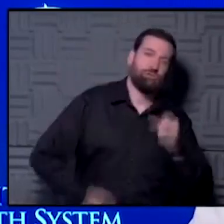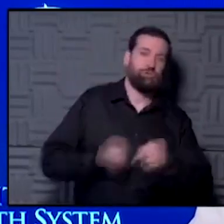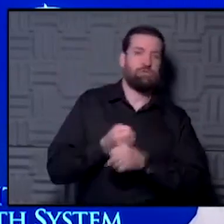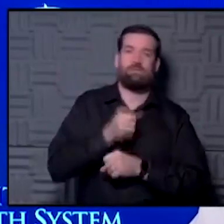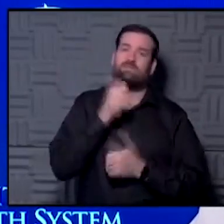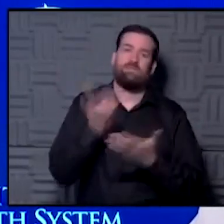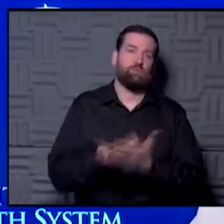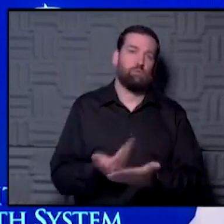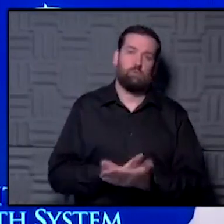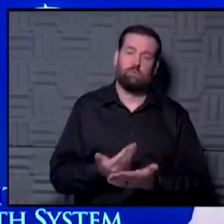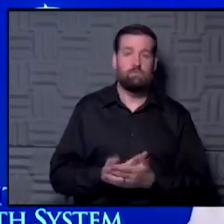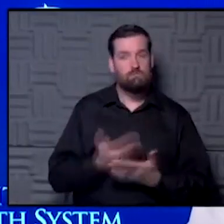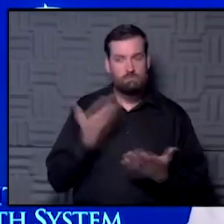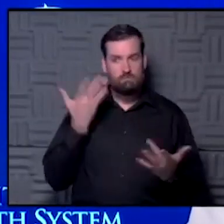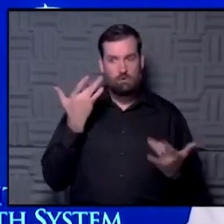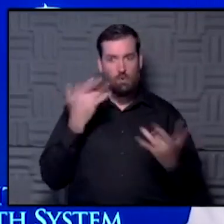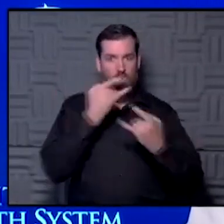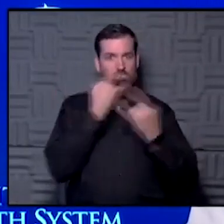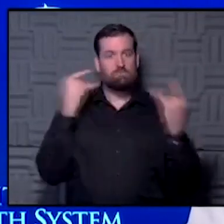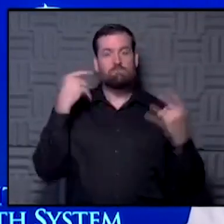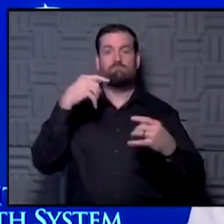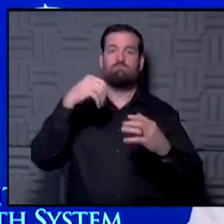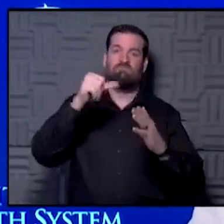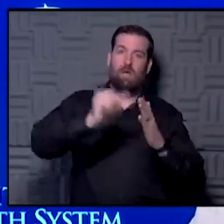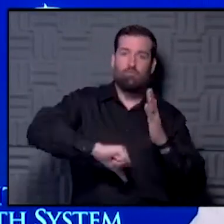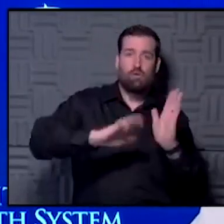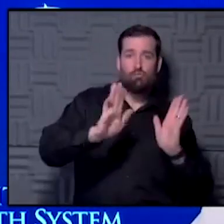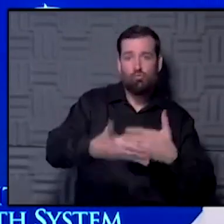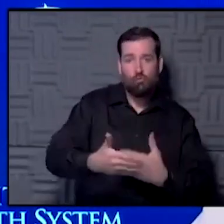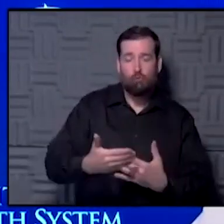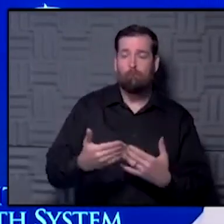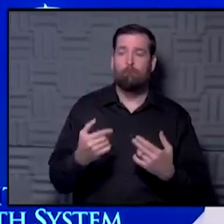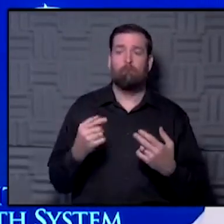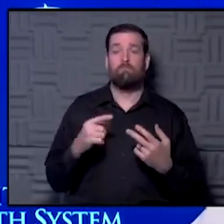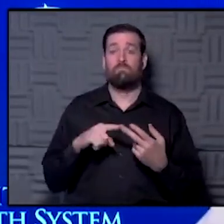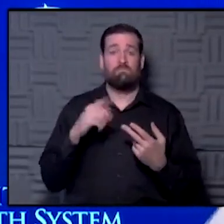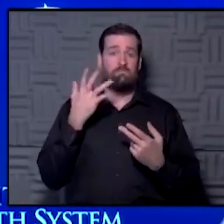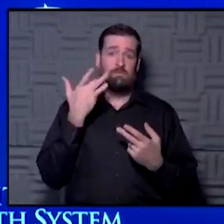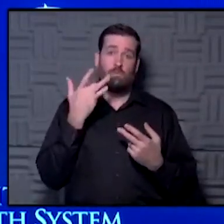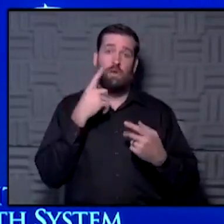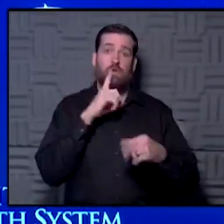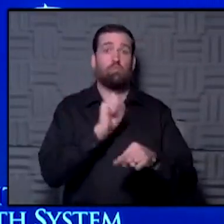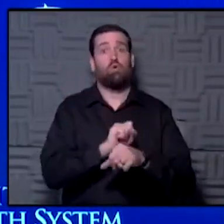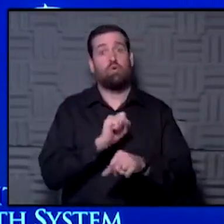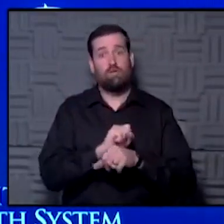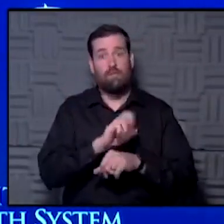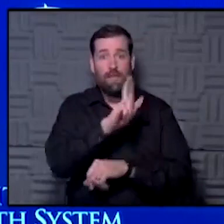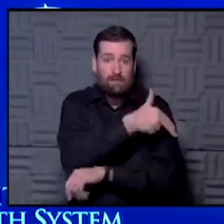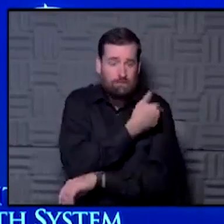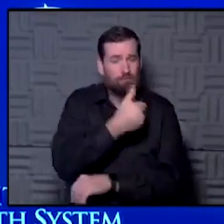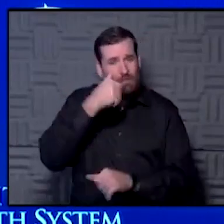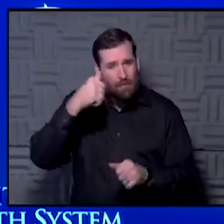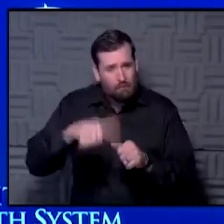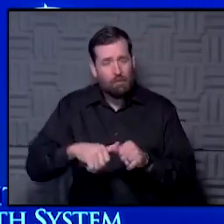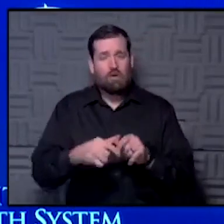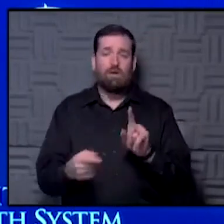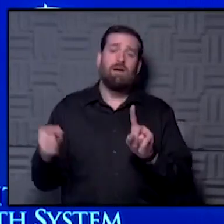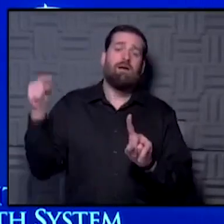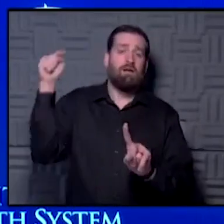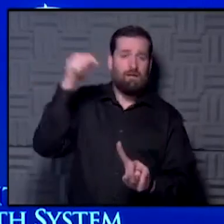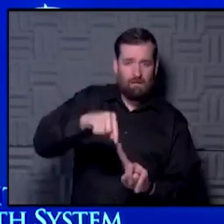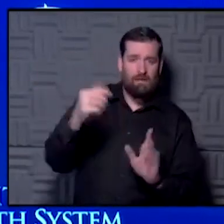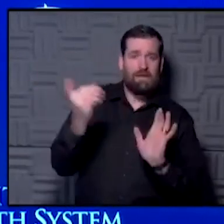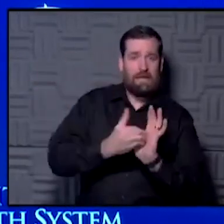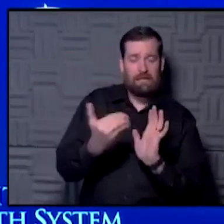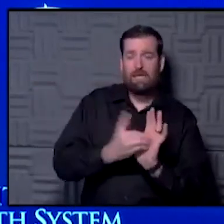new news. It's why we wear masks in the operating room all the time. It's why it's worked in the hospital. Remember, we keep coming back to this story.